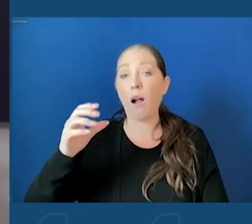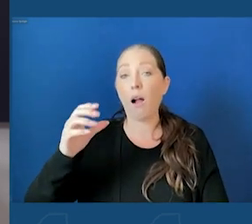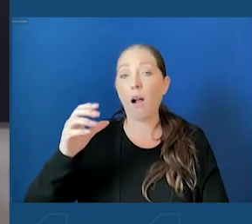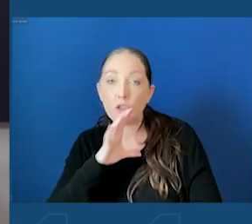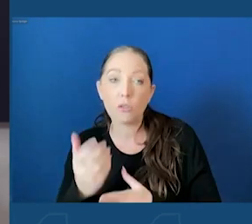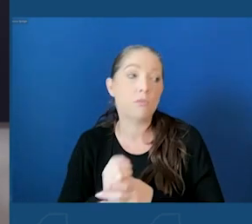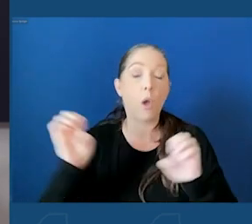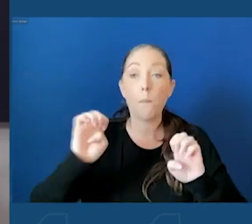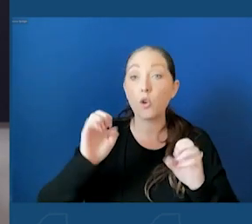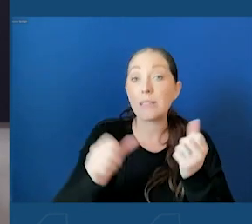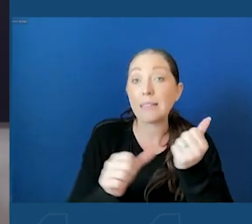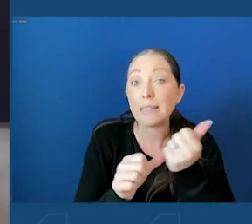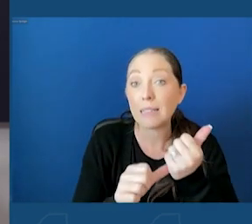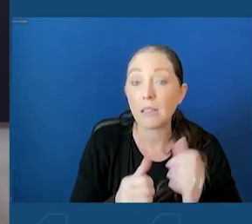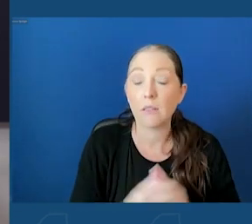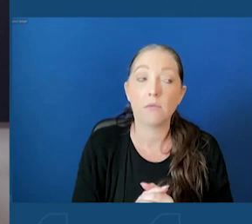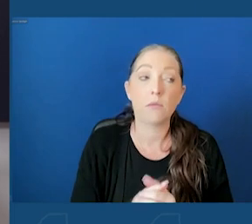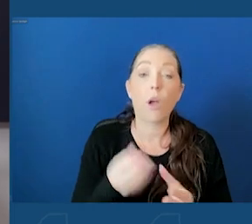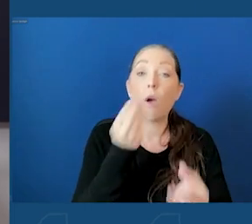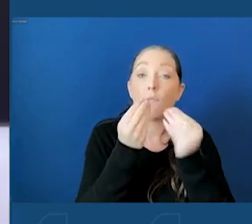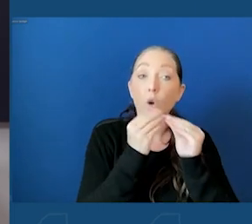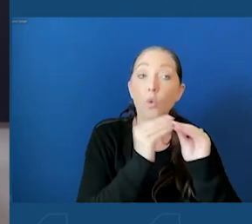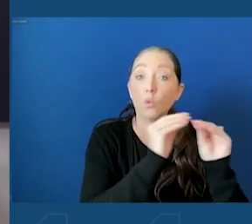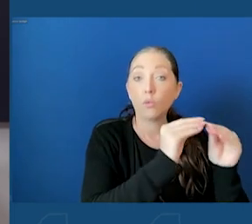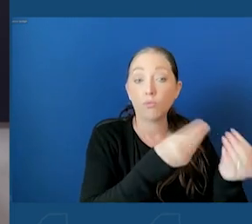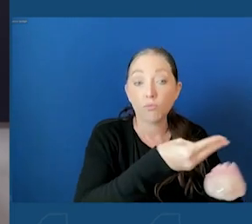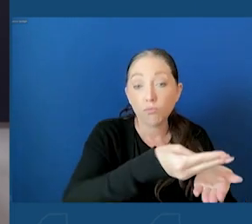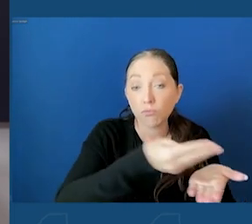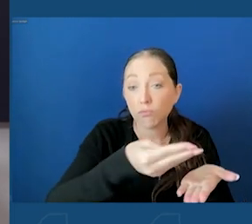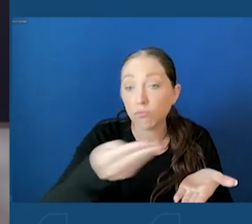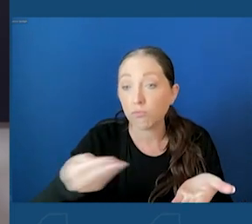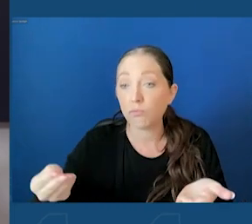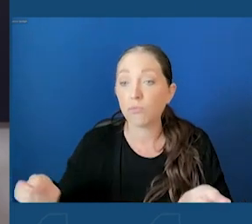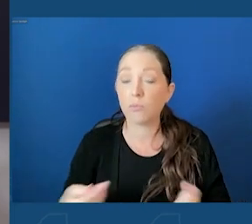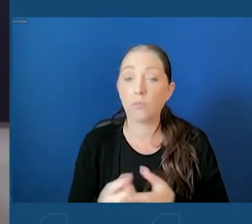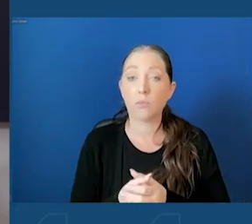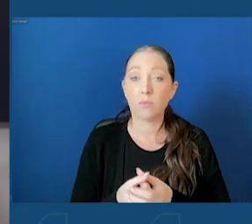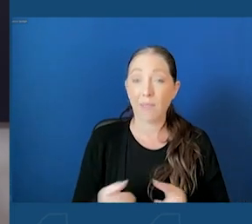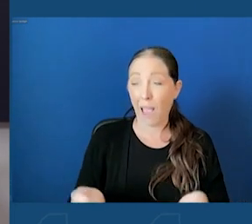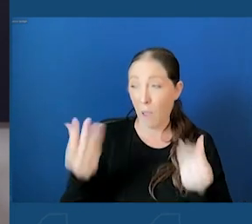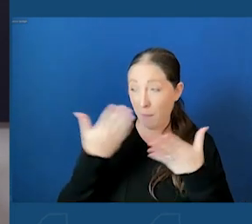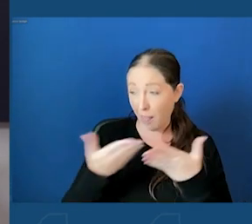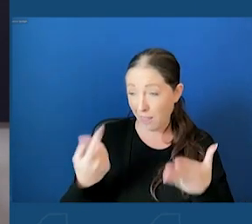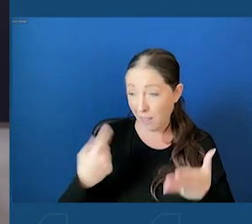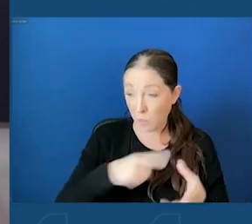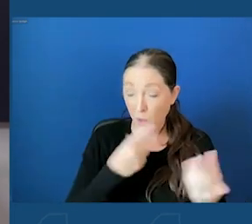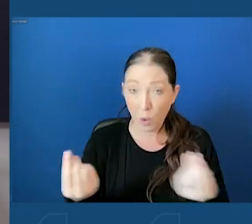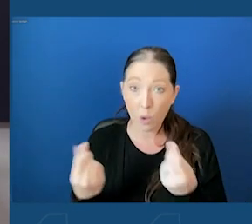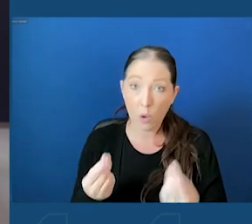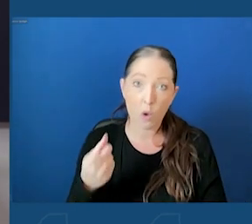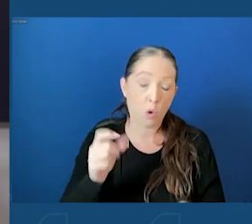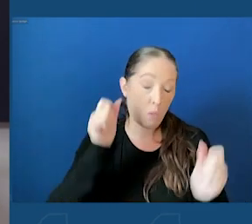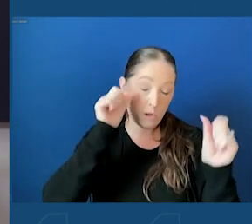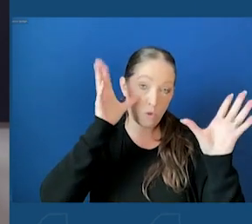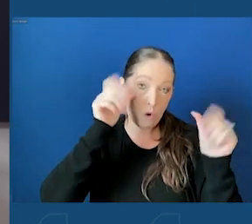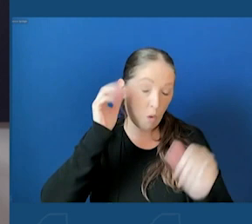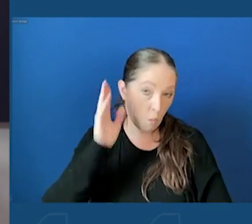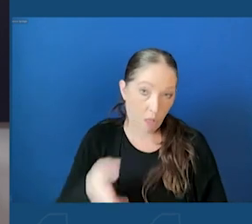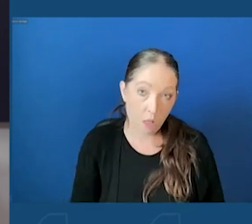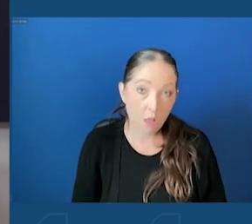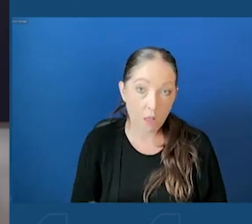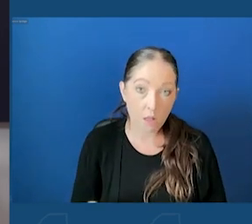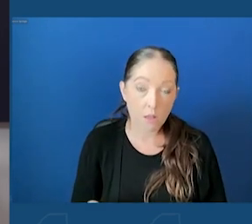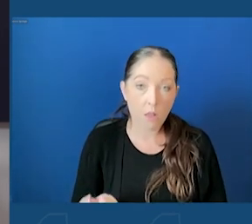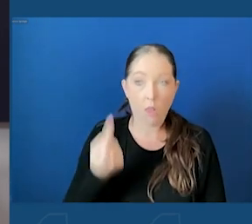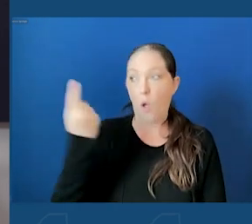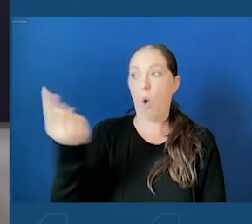pantry. The number of things that we do here, you would be astounded, because there's always something